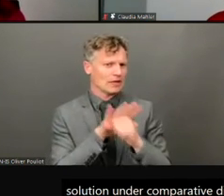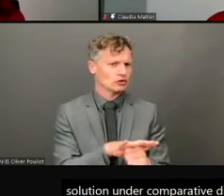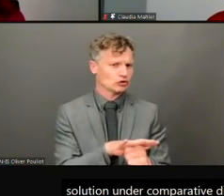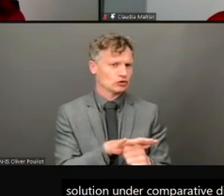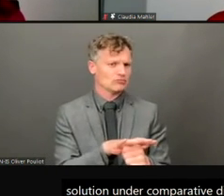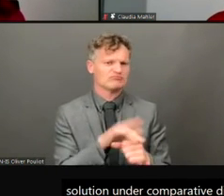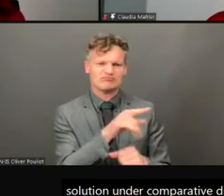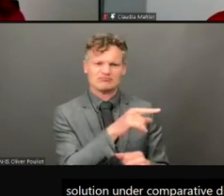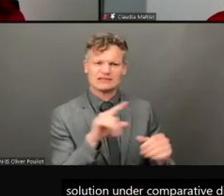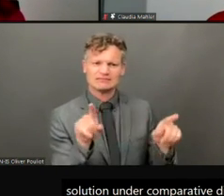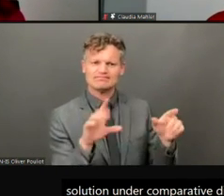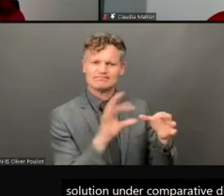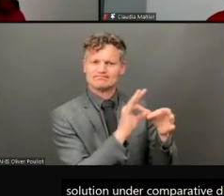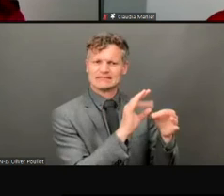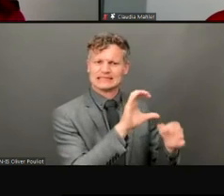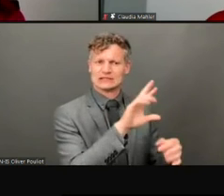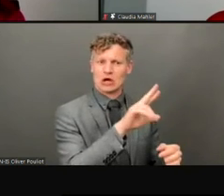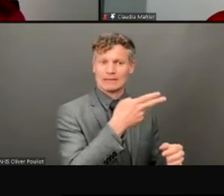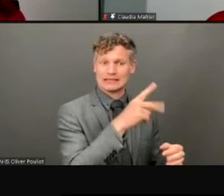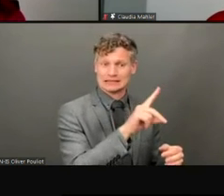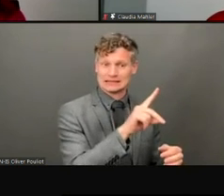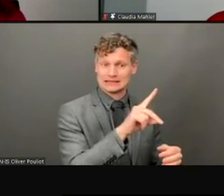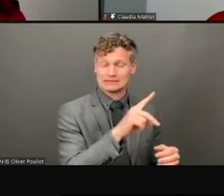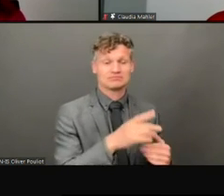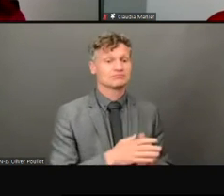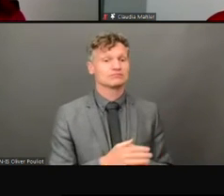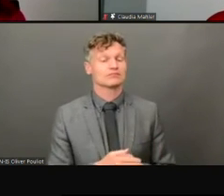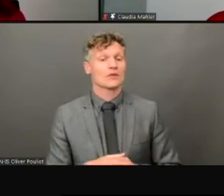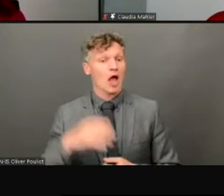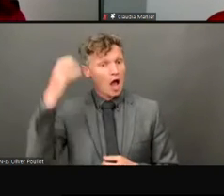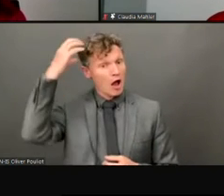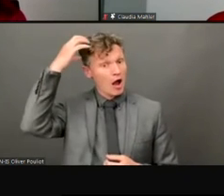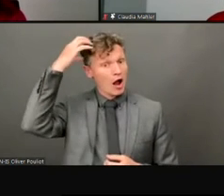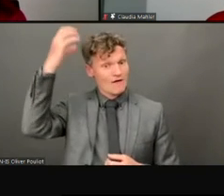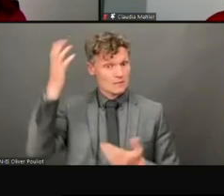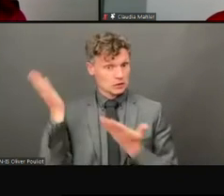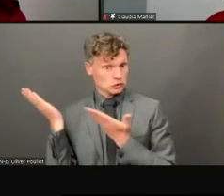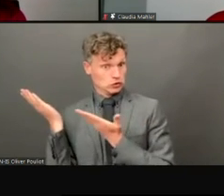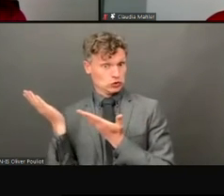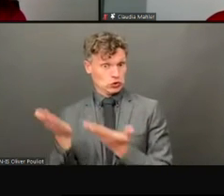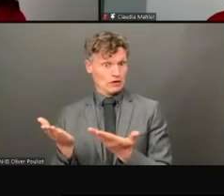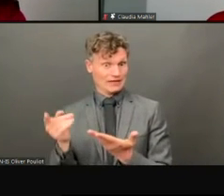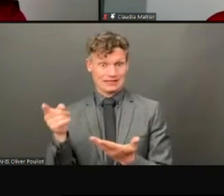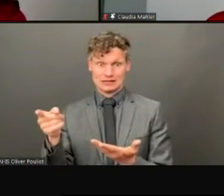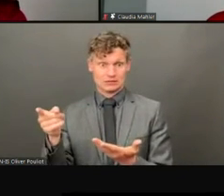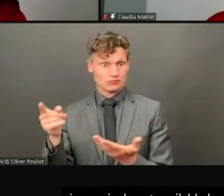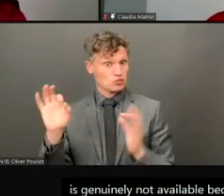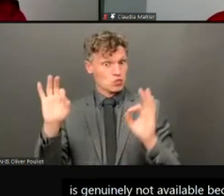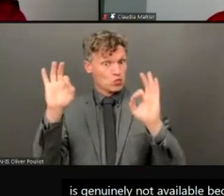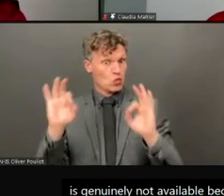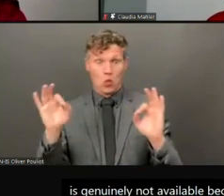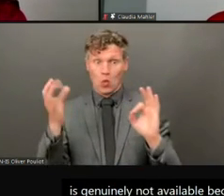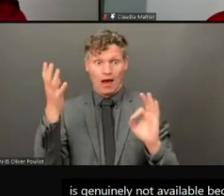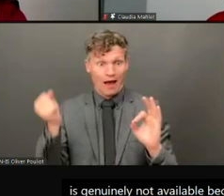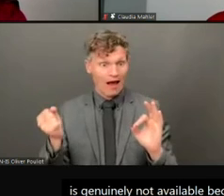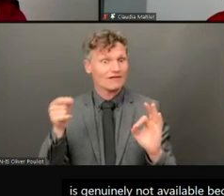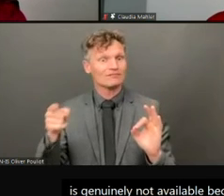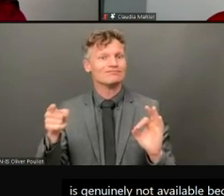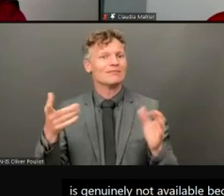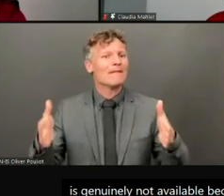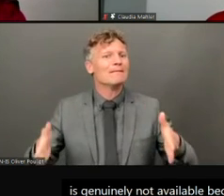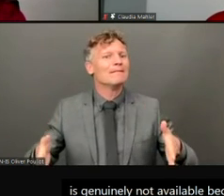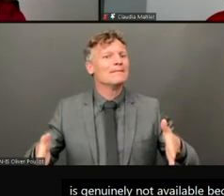service is genuinely not available because, for example, it's hosted out of a historic building, that there would be